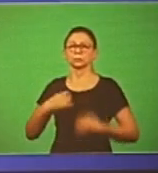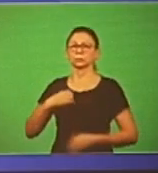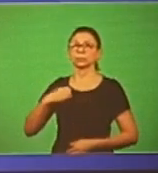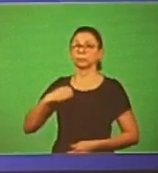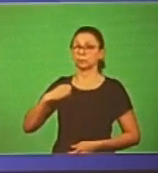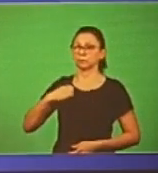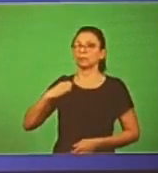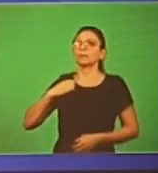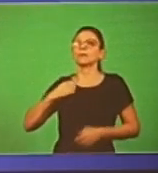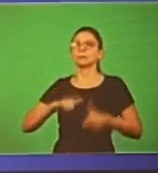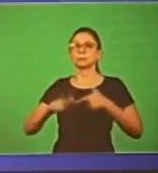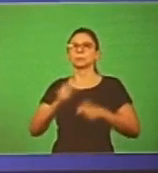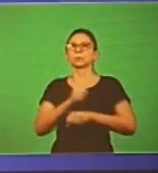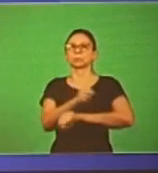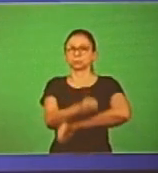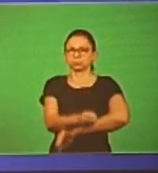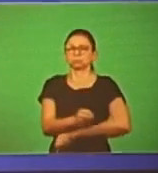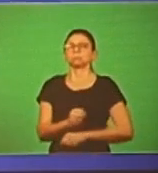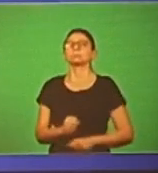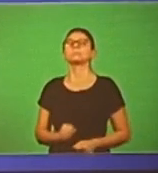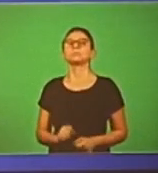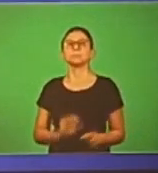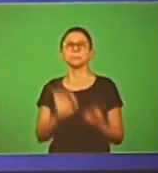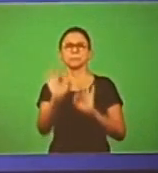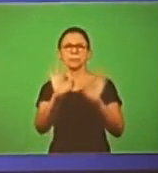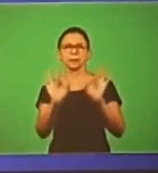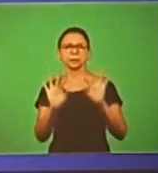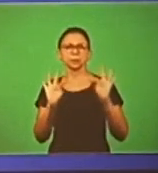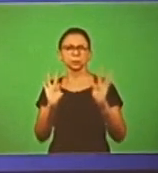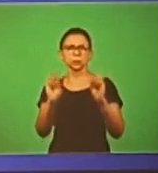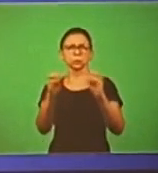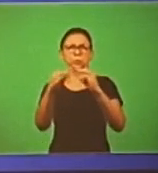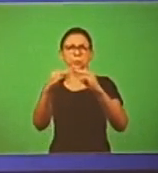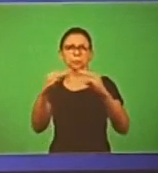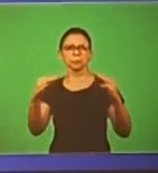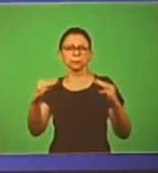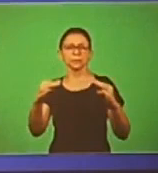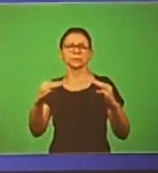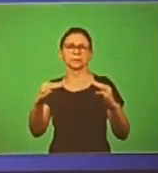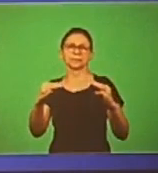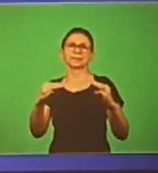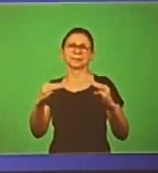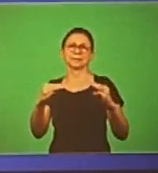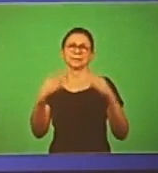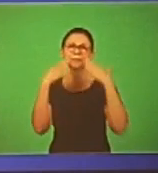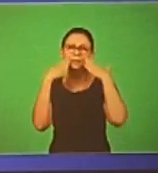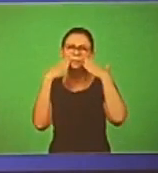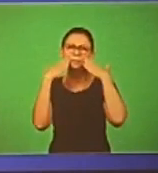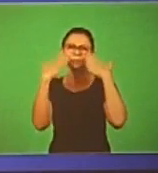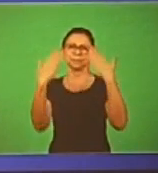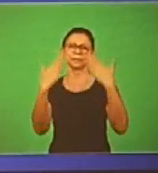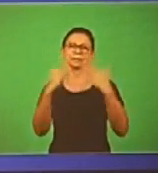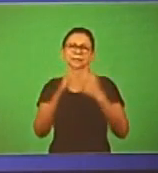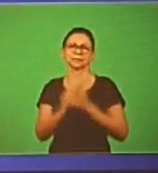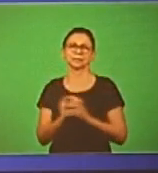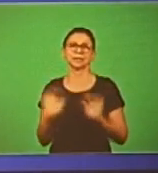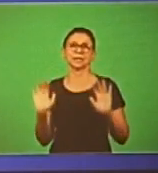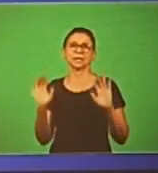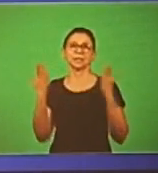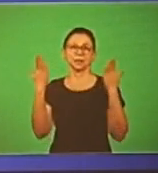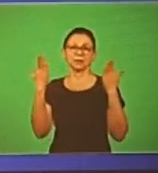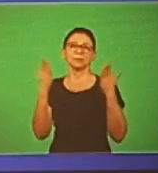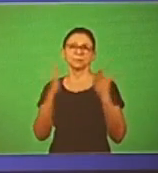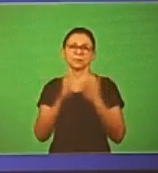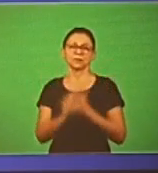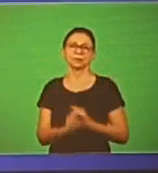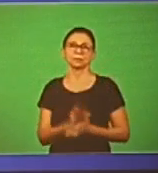volunteers that are on Manaí already working in the sense of preparing the location for the transmission of this great event, which is going